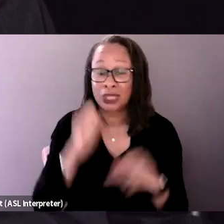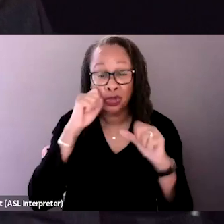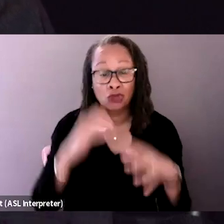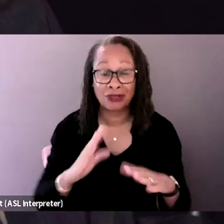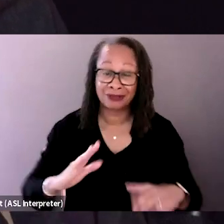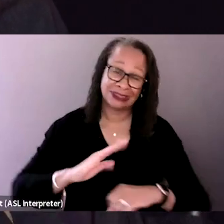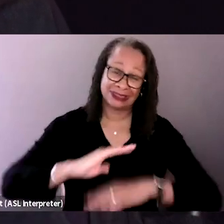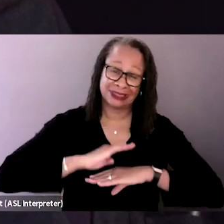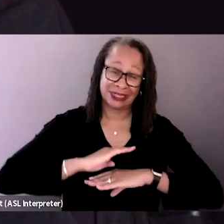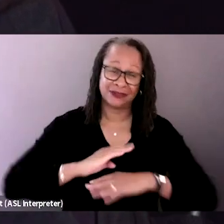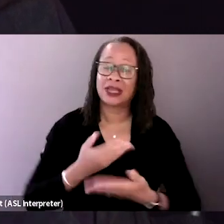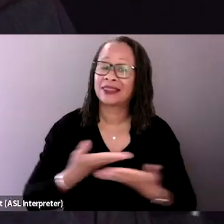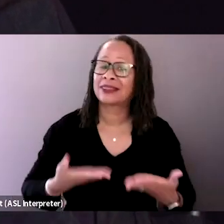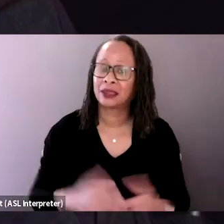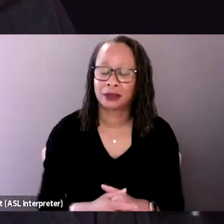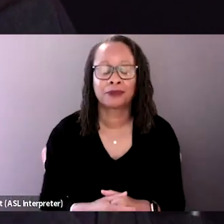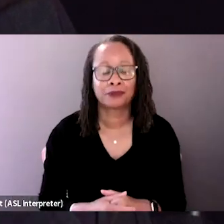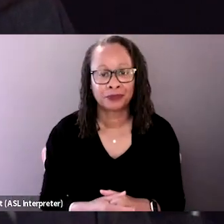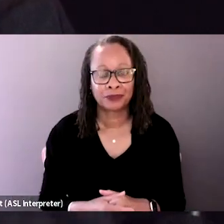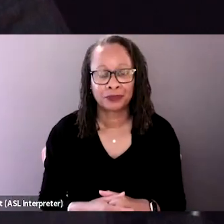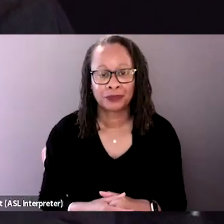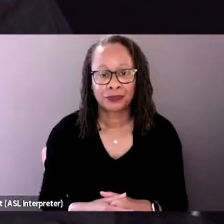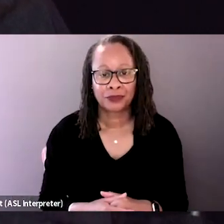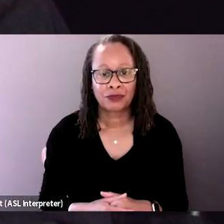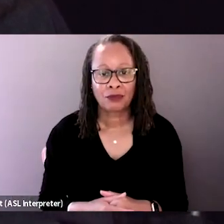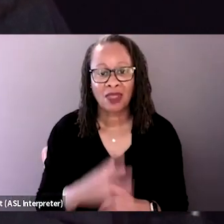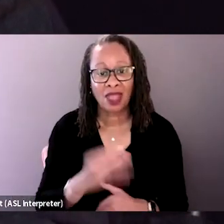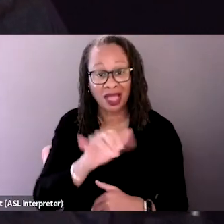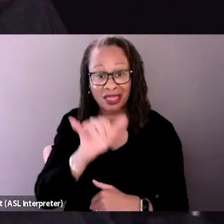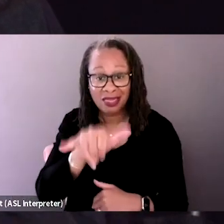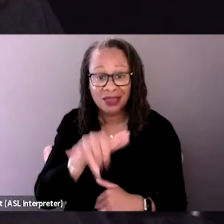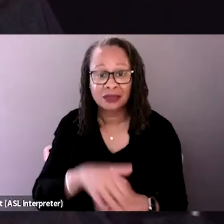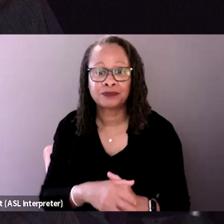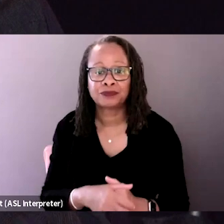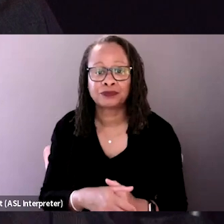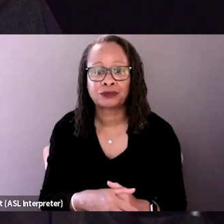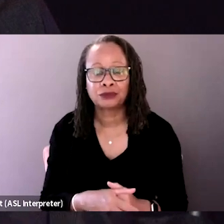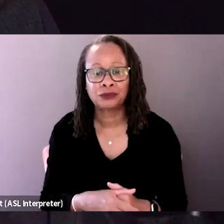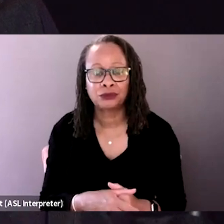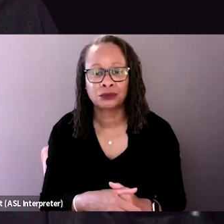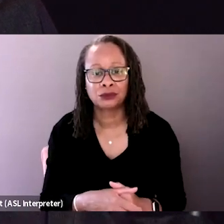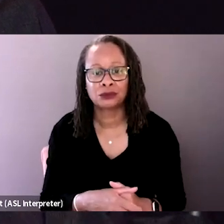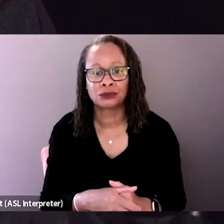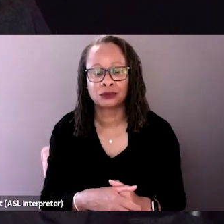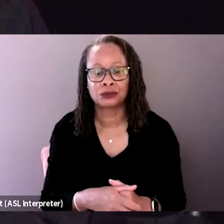fulfilling thing, and that was a